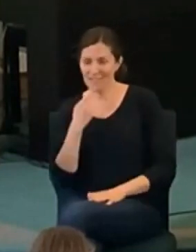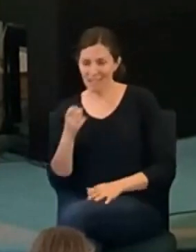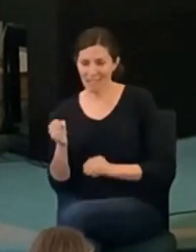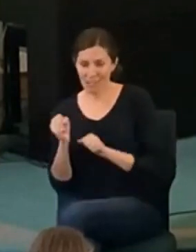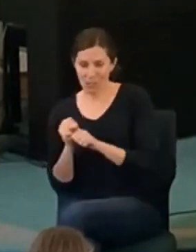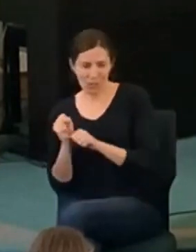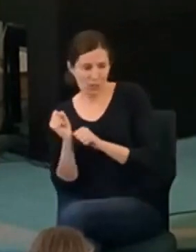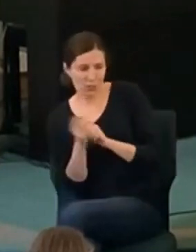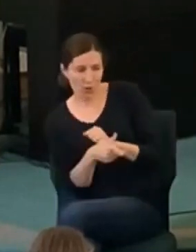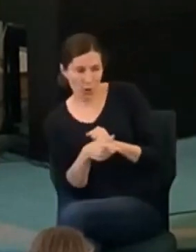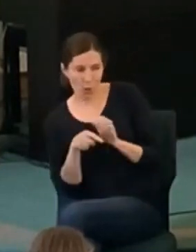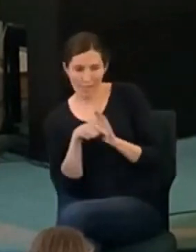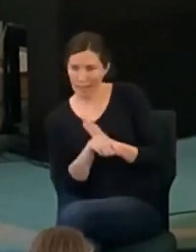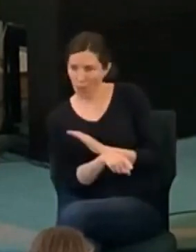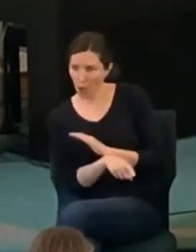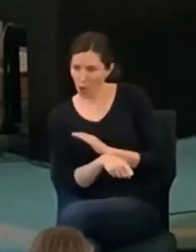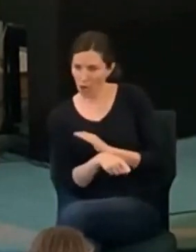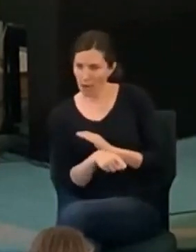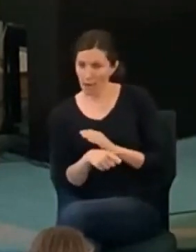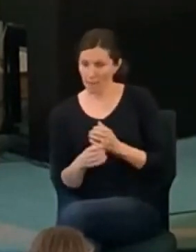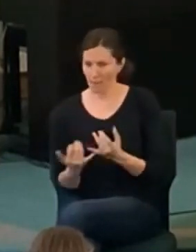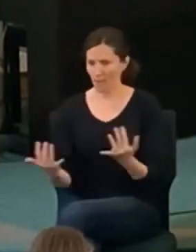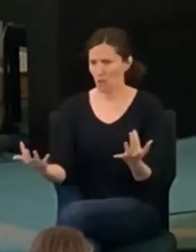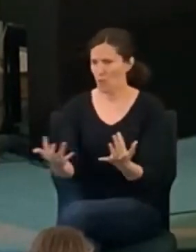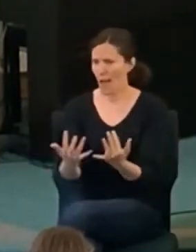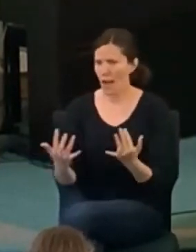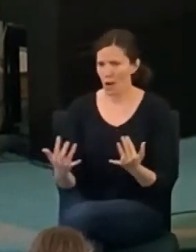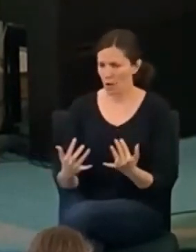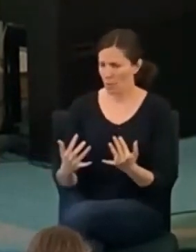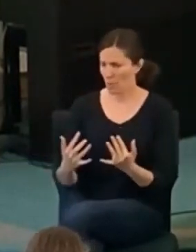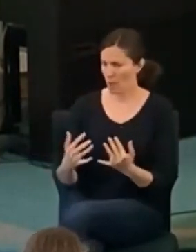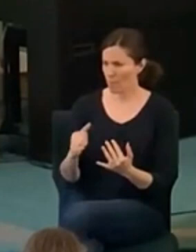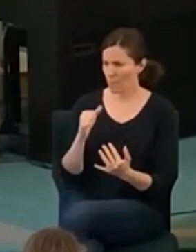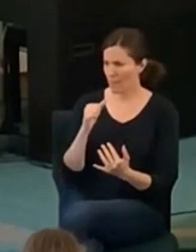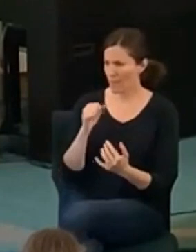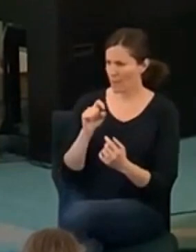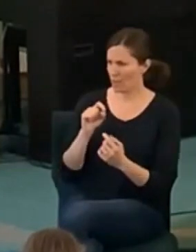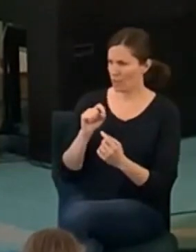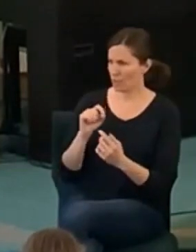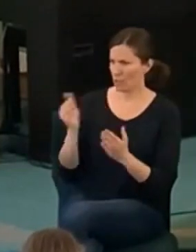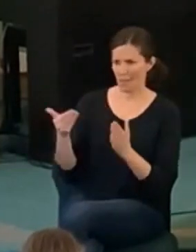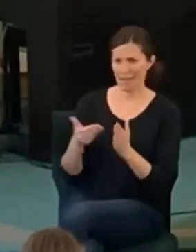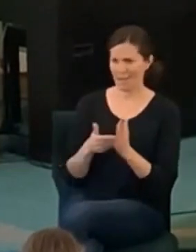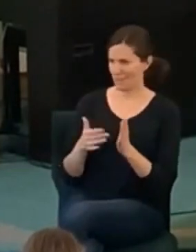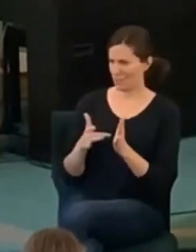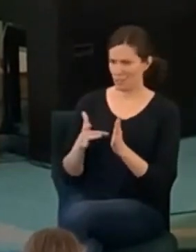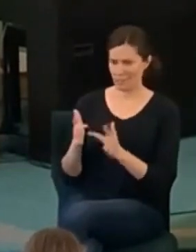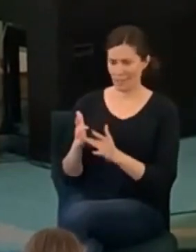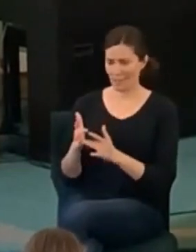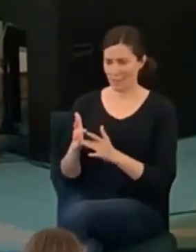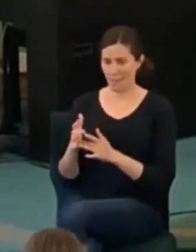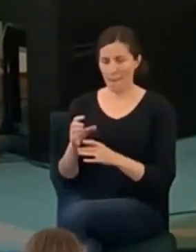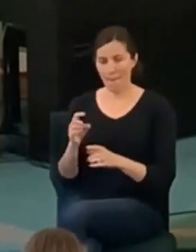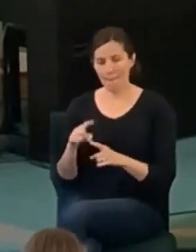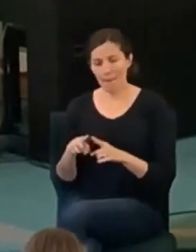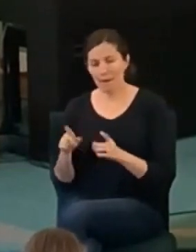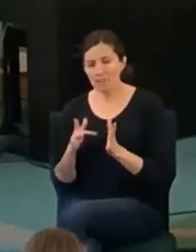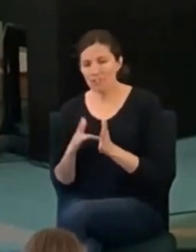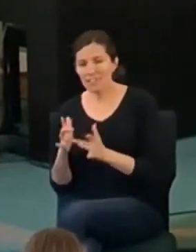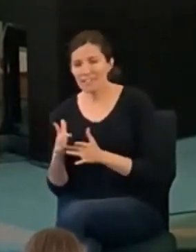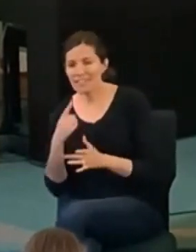posing a problem to him, asking him, do we stone her and fulfill the law, or do we let her